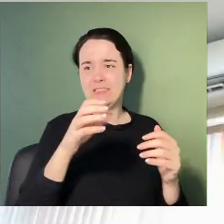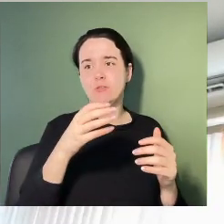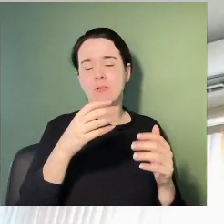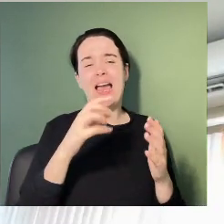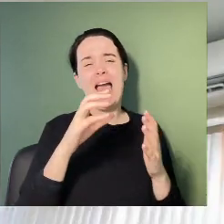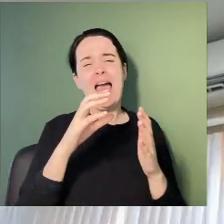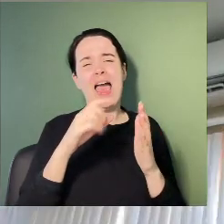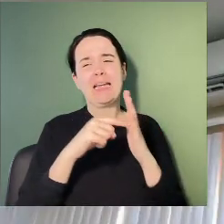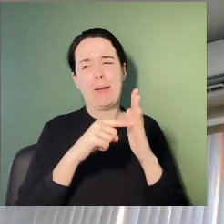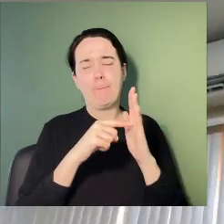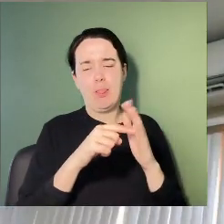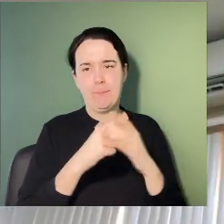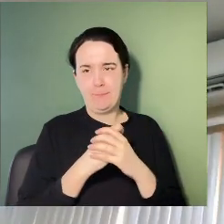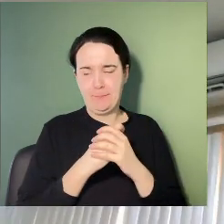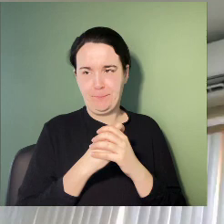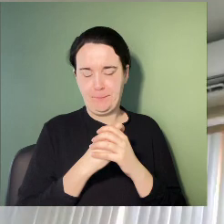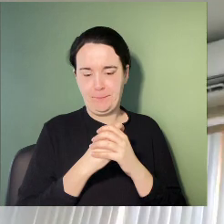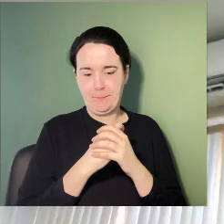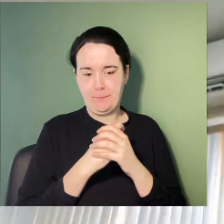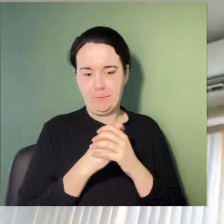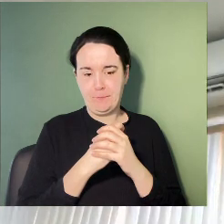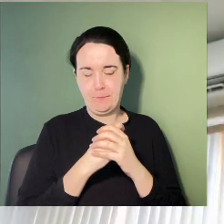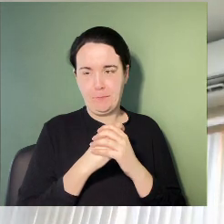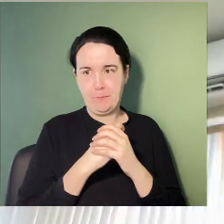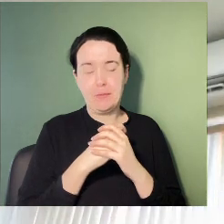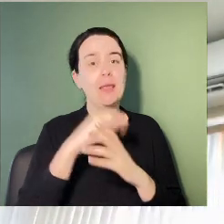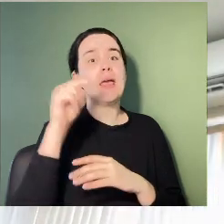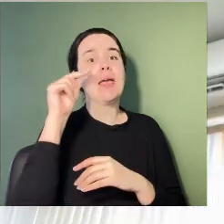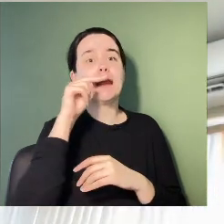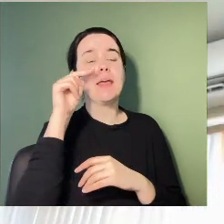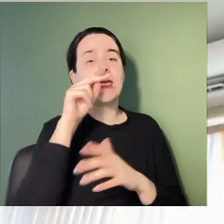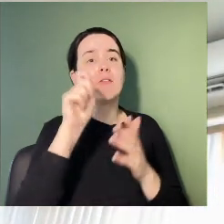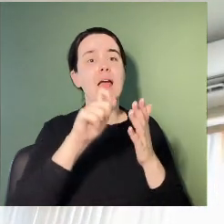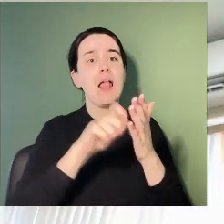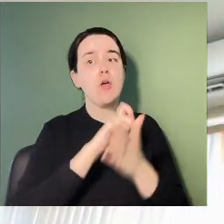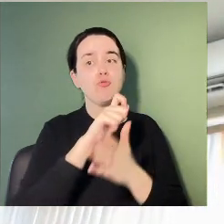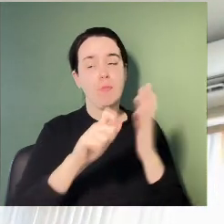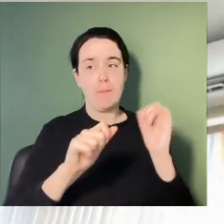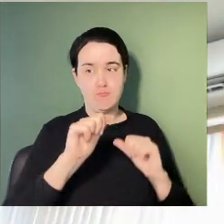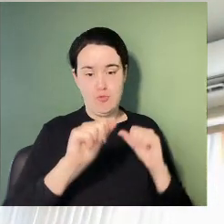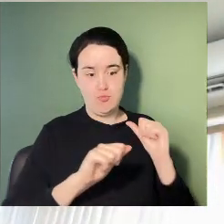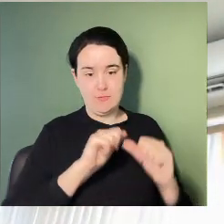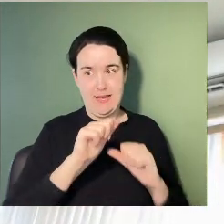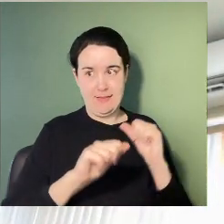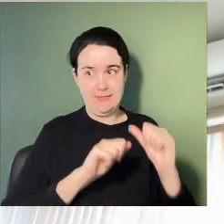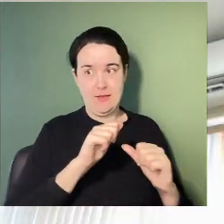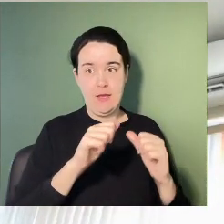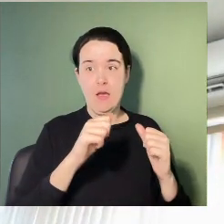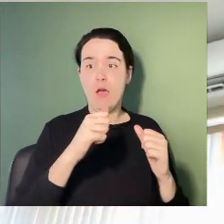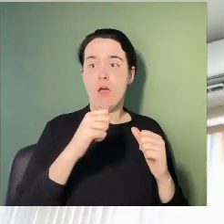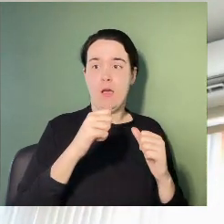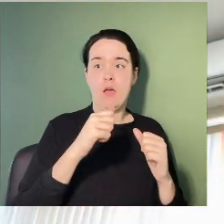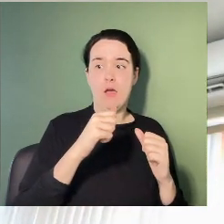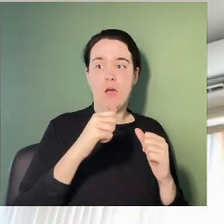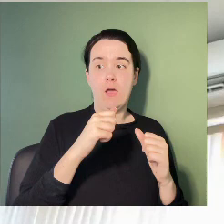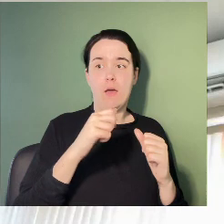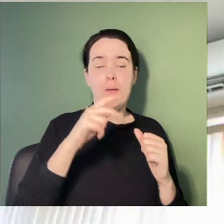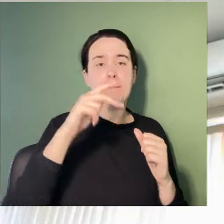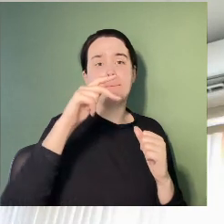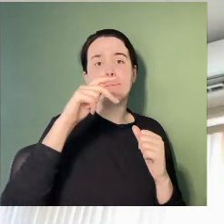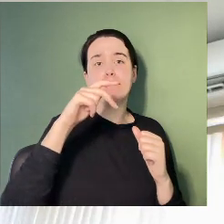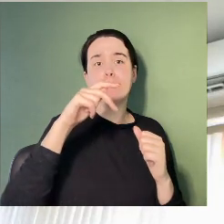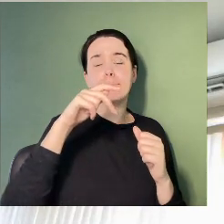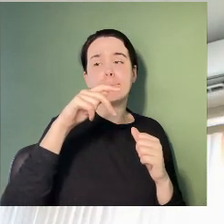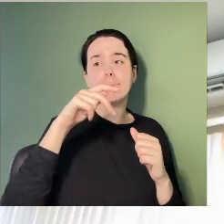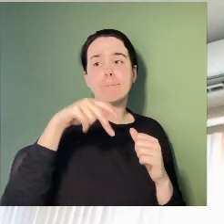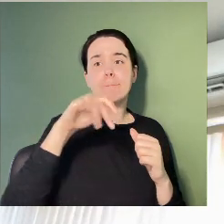for example, during the Nigeria electoral process, the PVAS was used for accreditation. There was a viewing portal